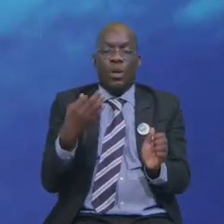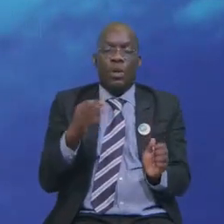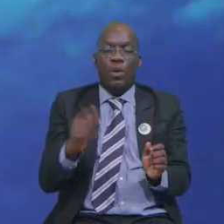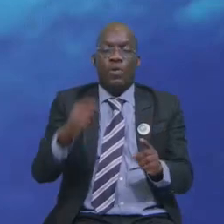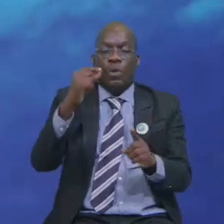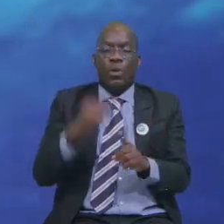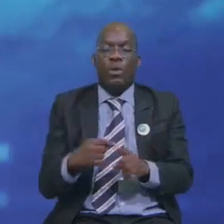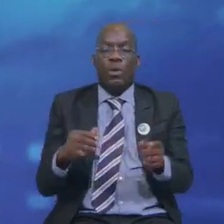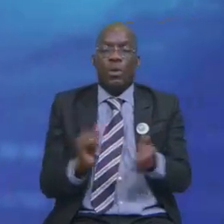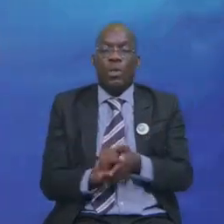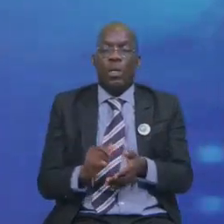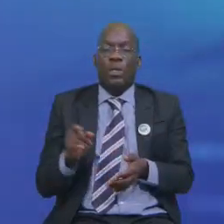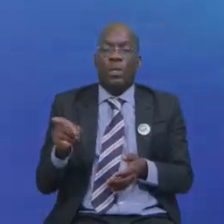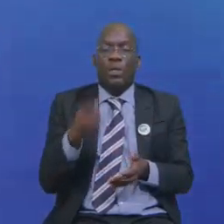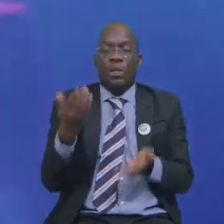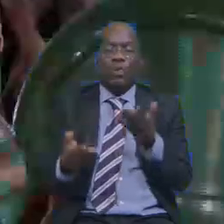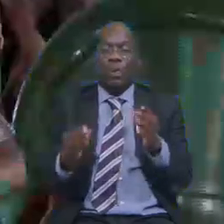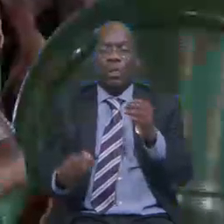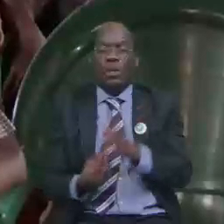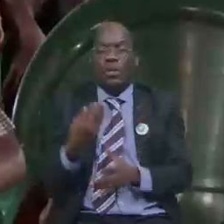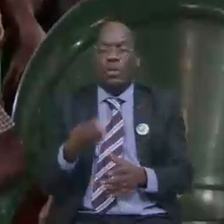grow thereby. You will grow.